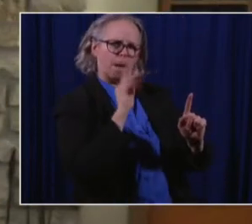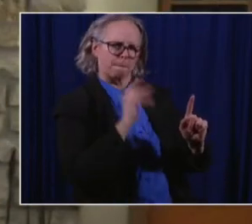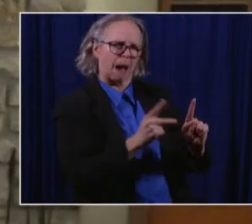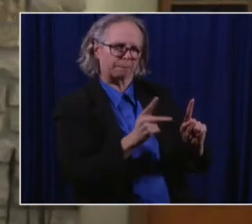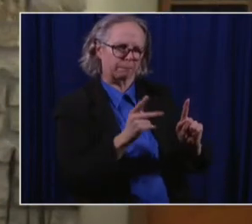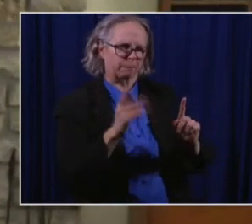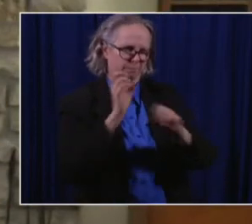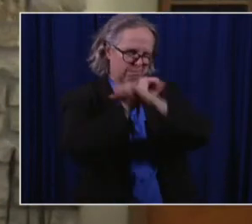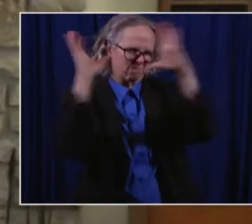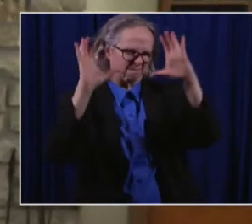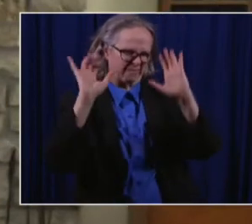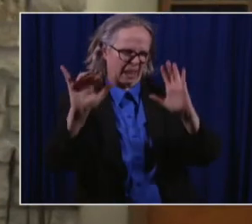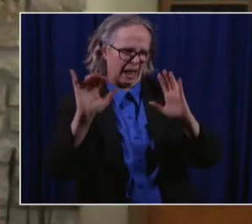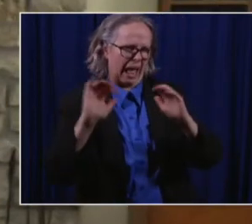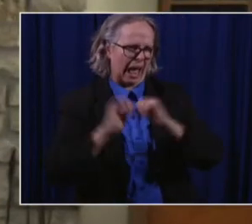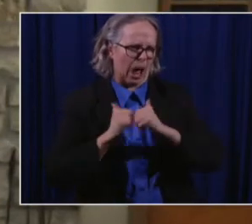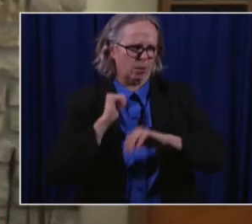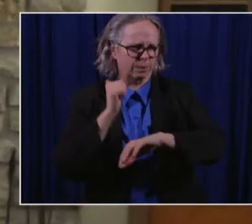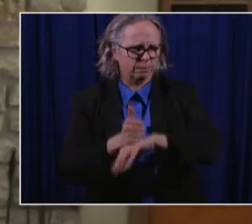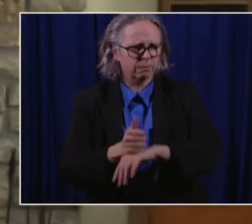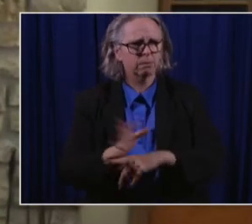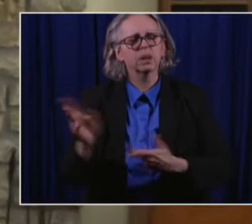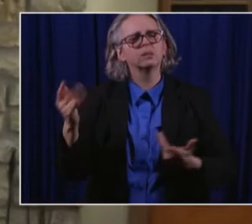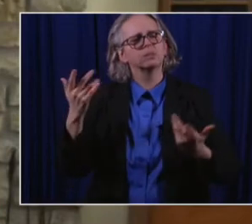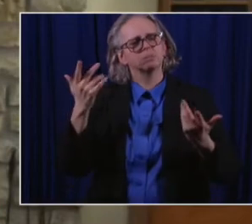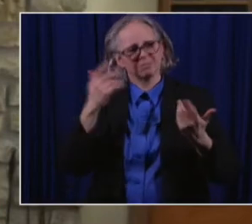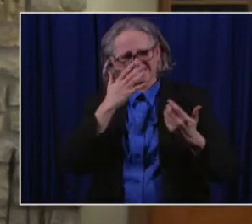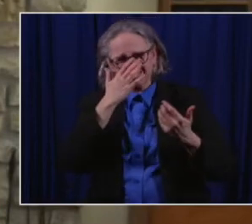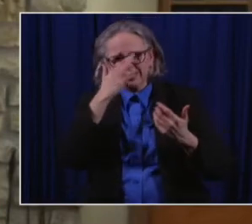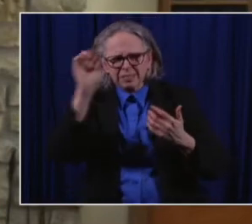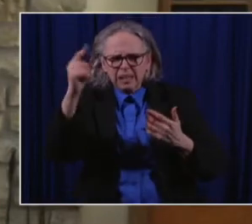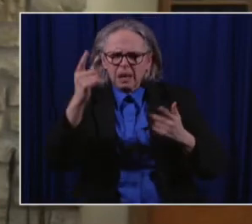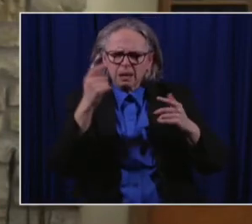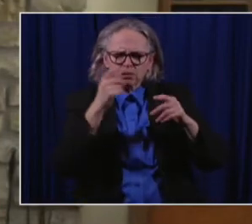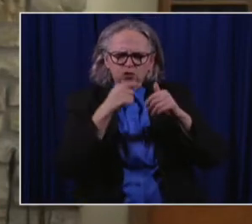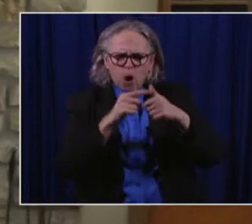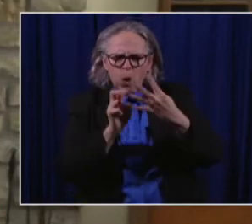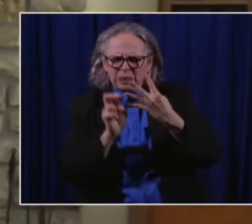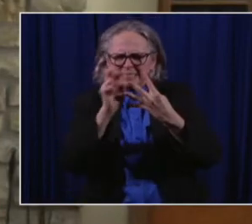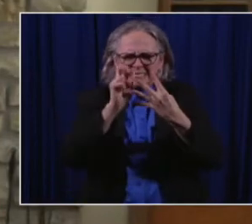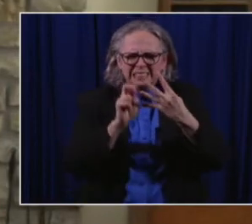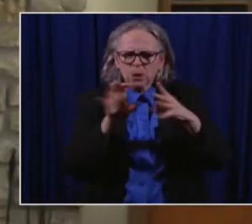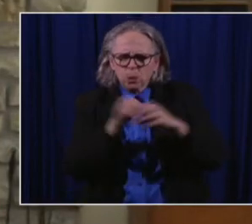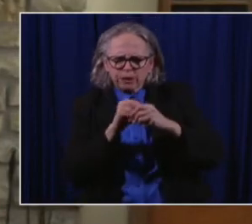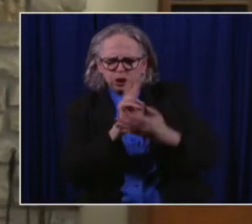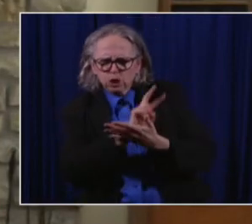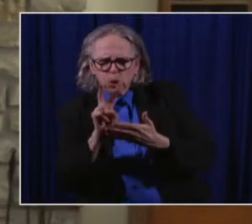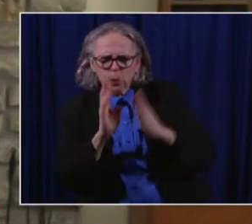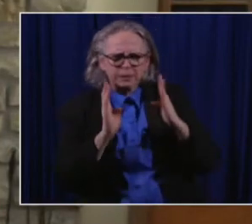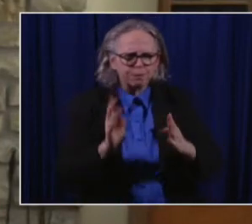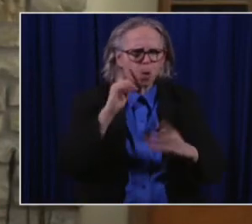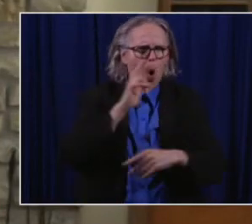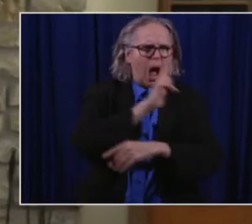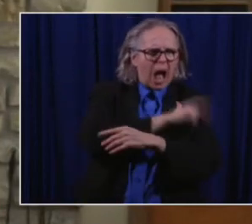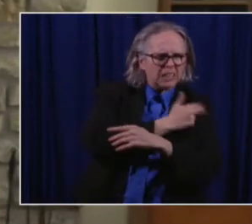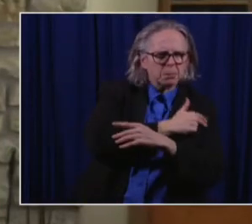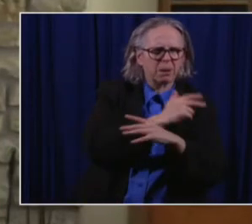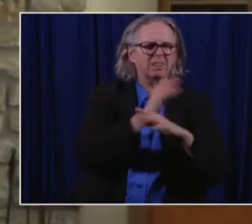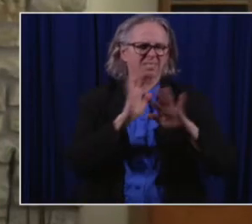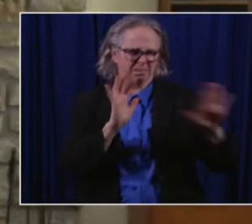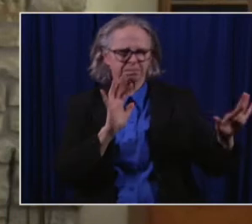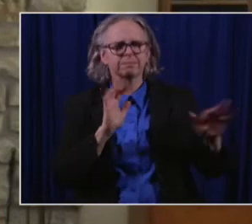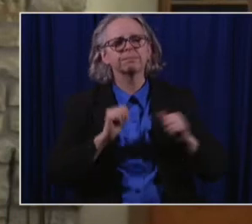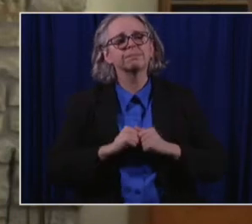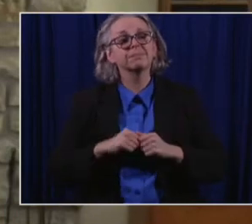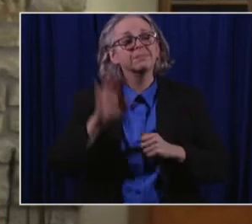2 weeks are at a certain level or hospital use is at a certain level. But it also includes indicators of